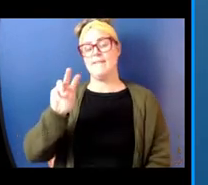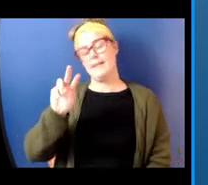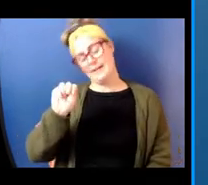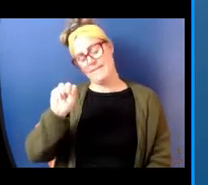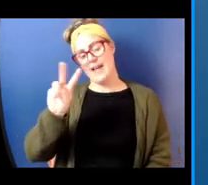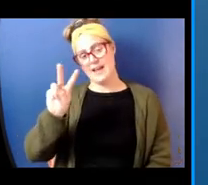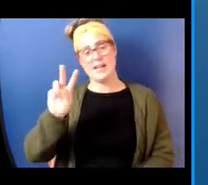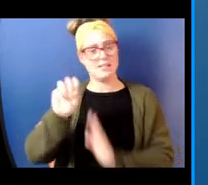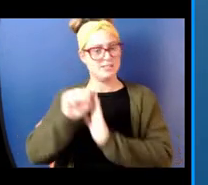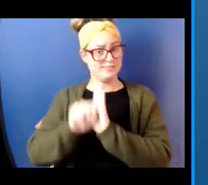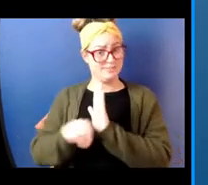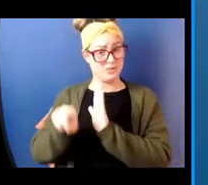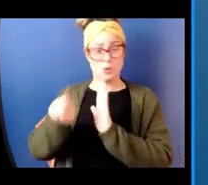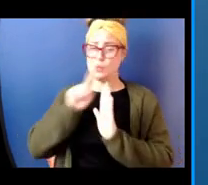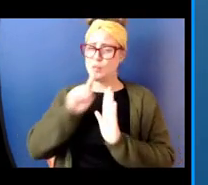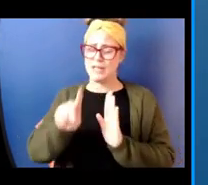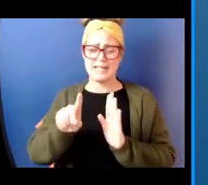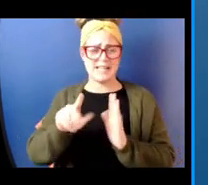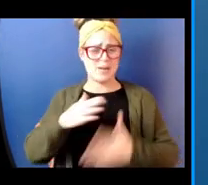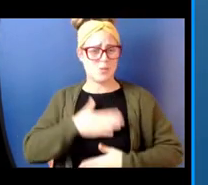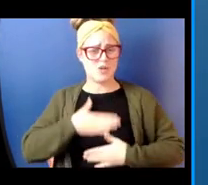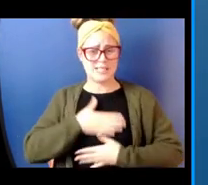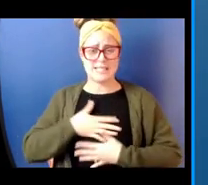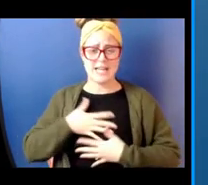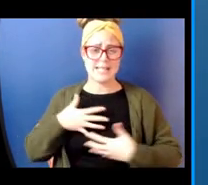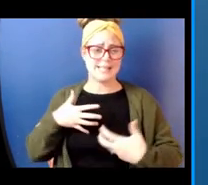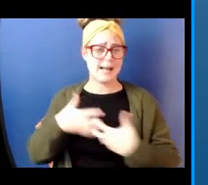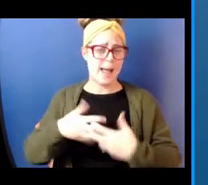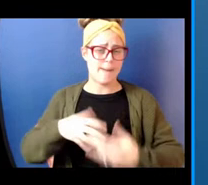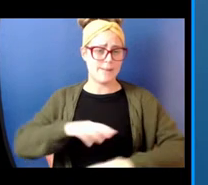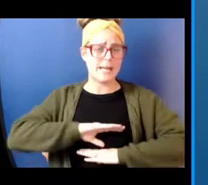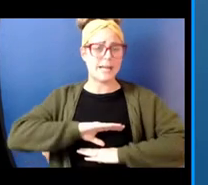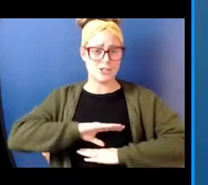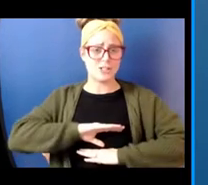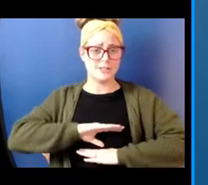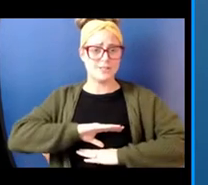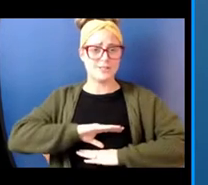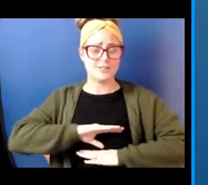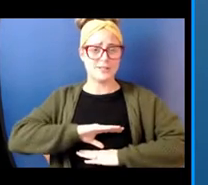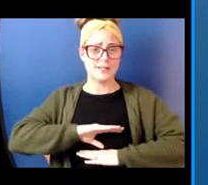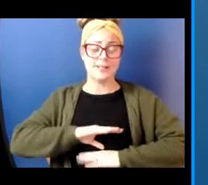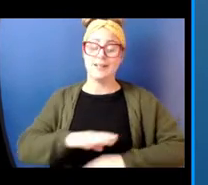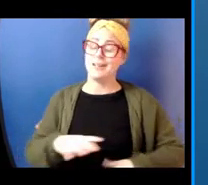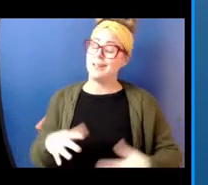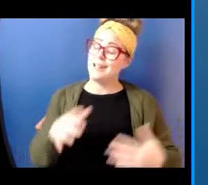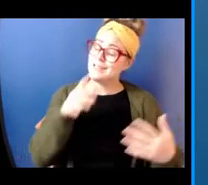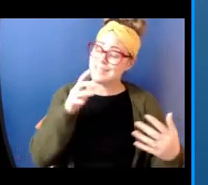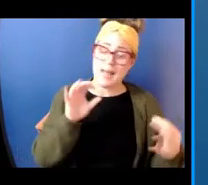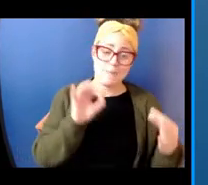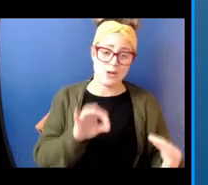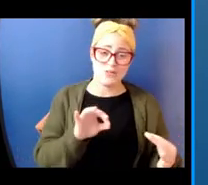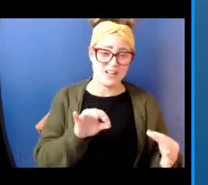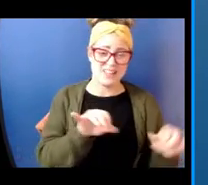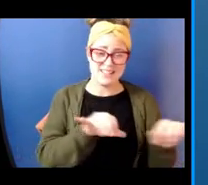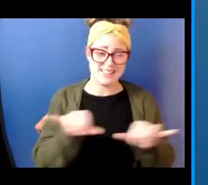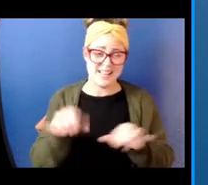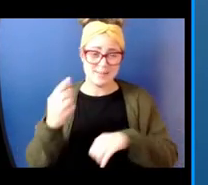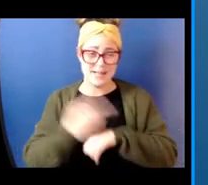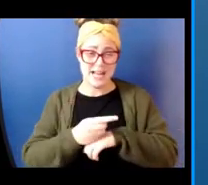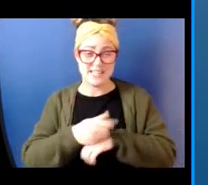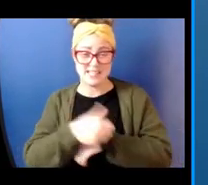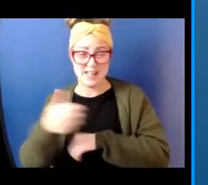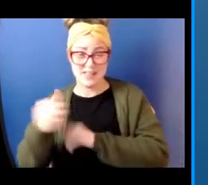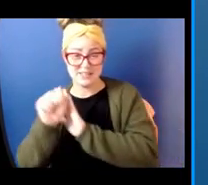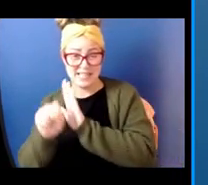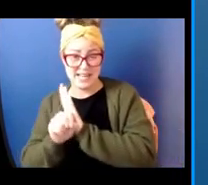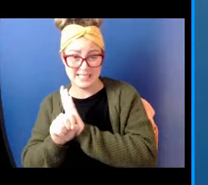accommodation that has been made while not ideal to be on the same day as another state we accept